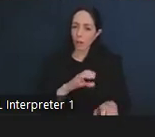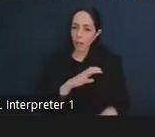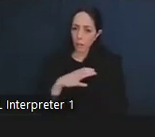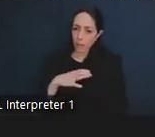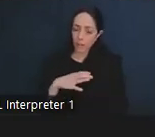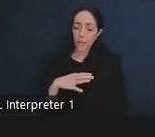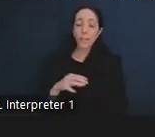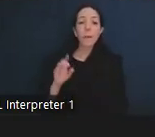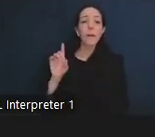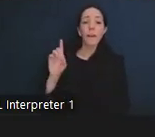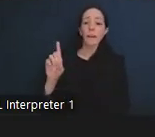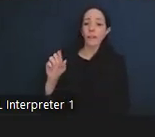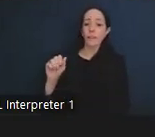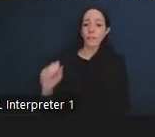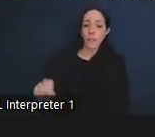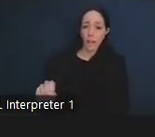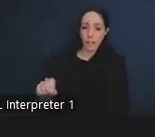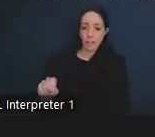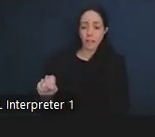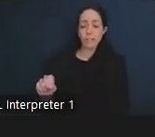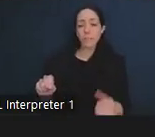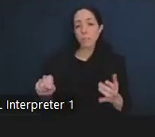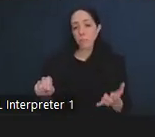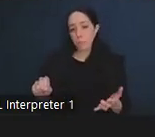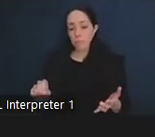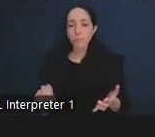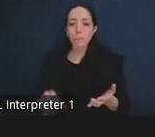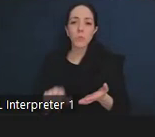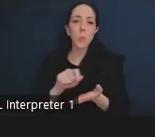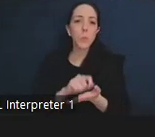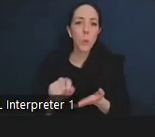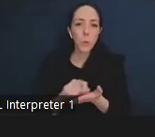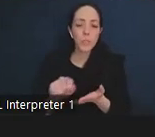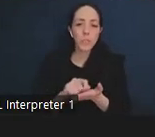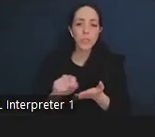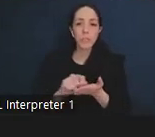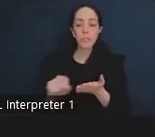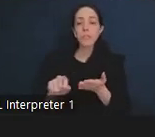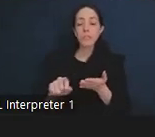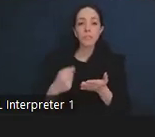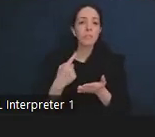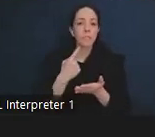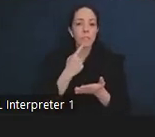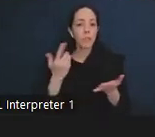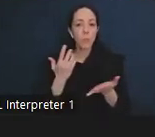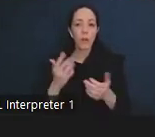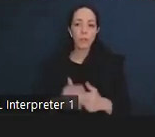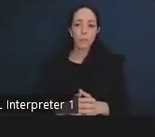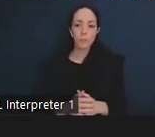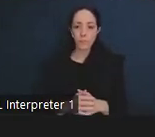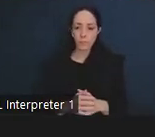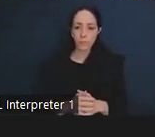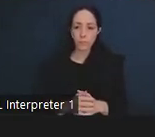DAS has interpreted essentially in writing this guidance that the